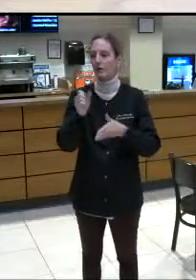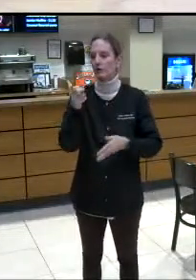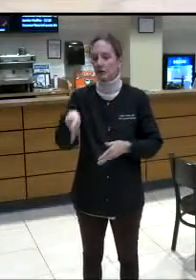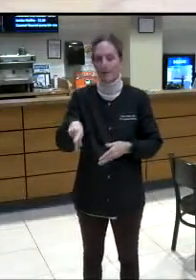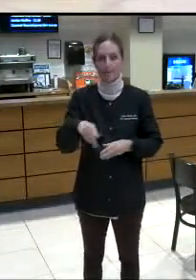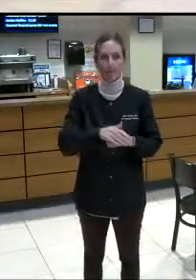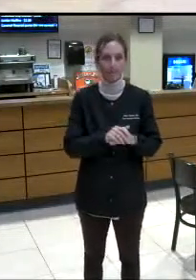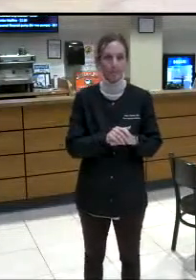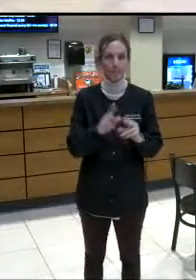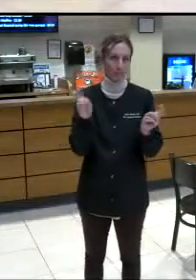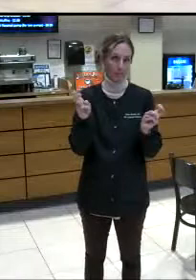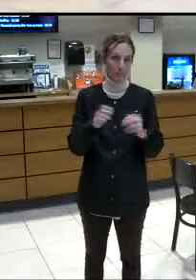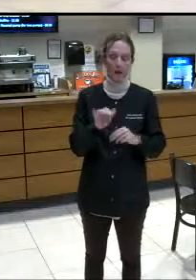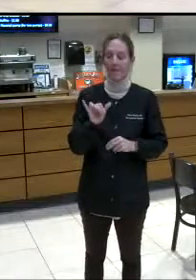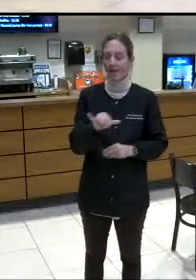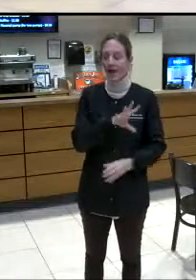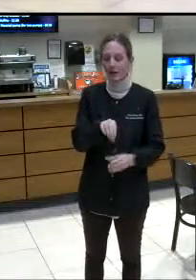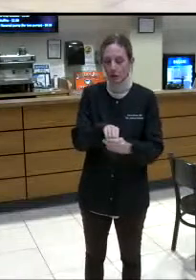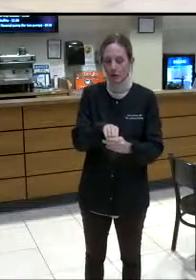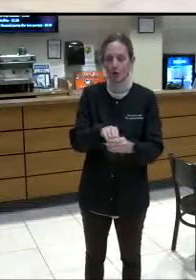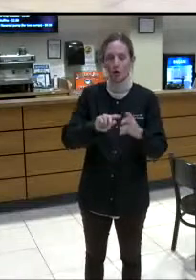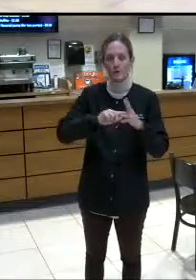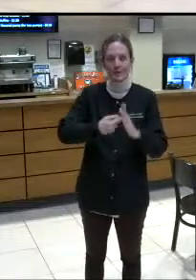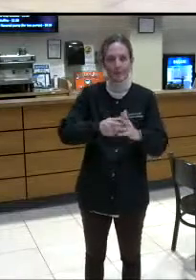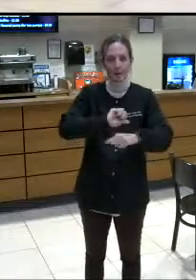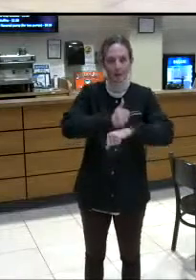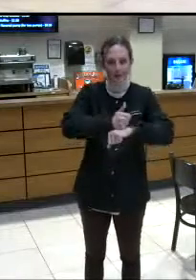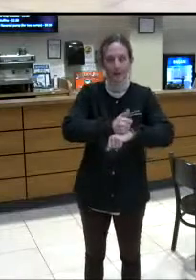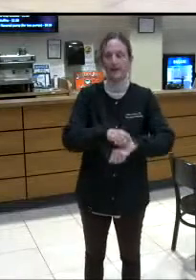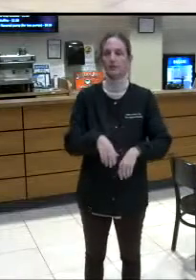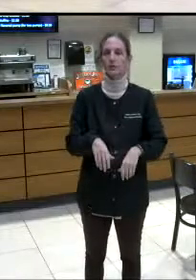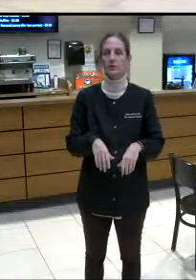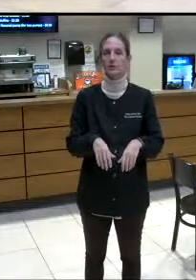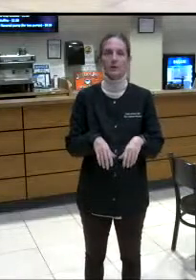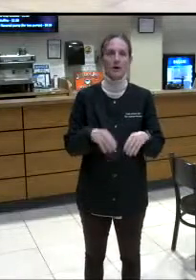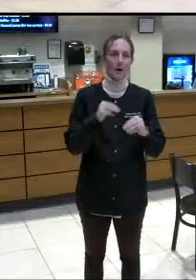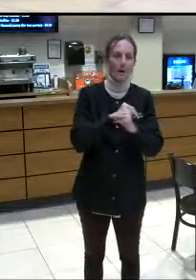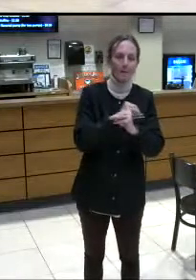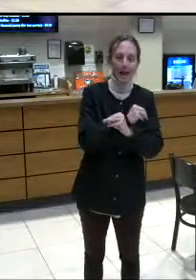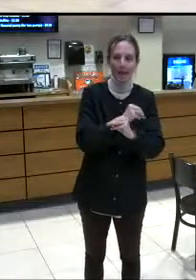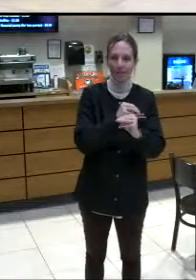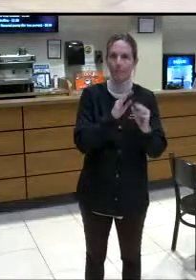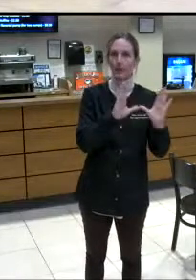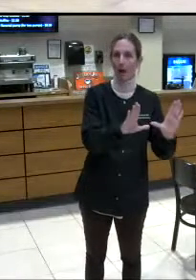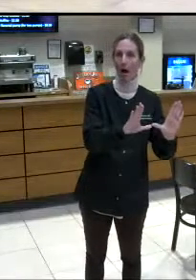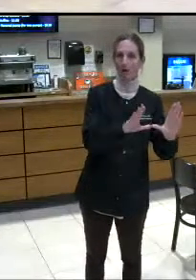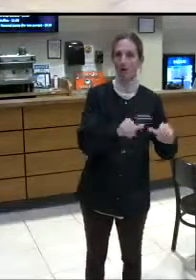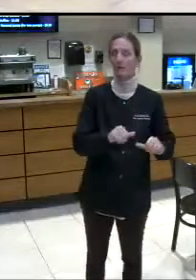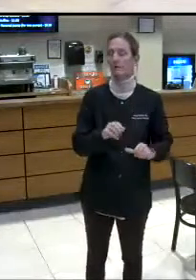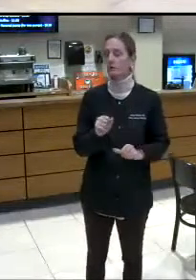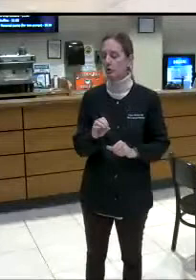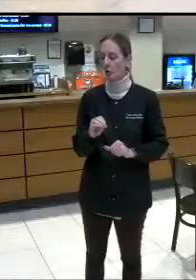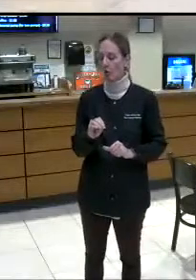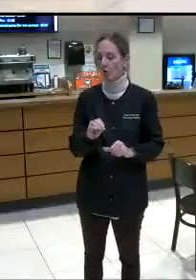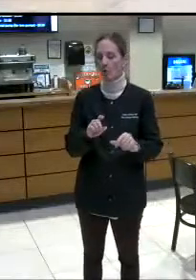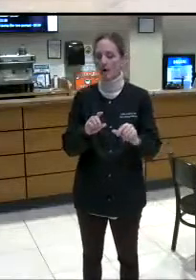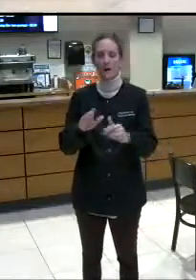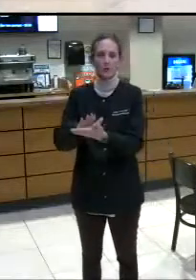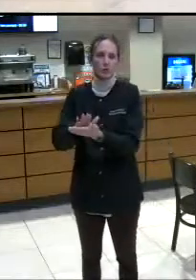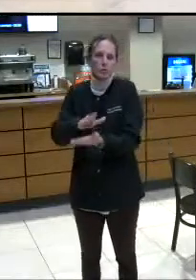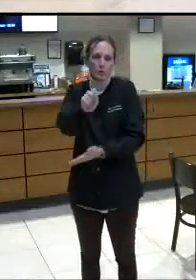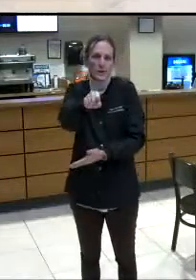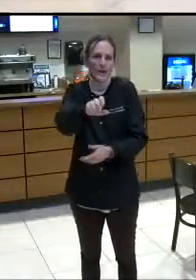leadership includes this implementation of the balanced literacy and math block. So schools are in different places in that, in